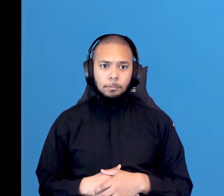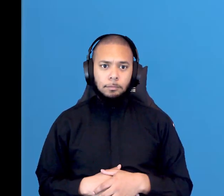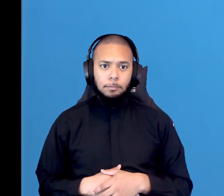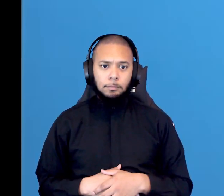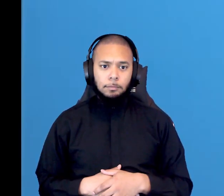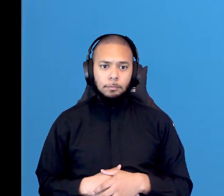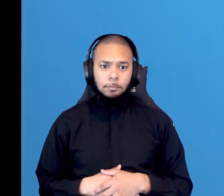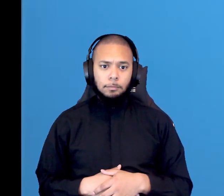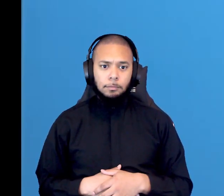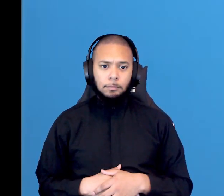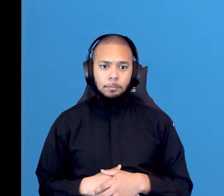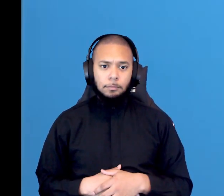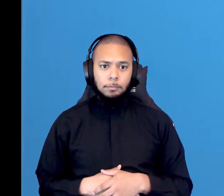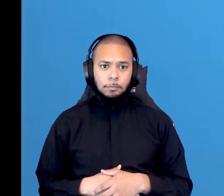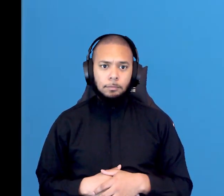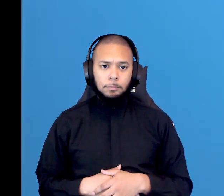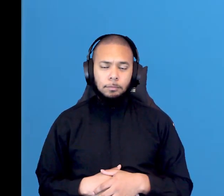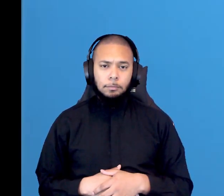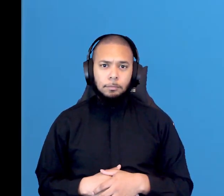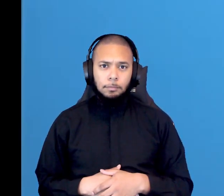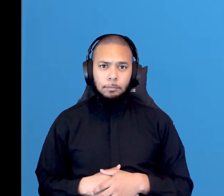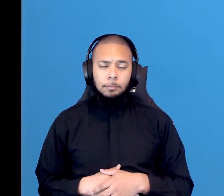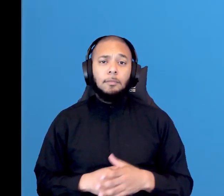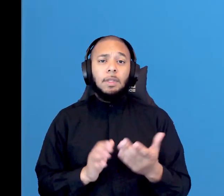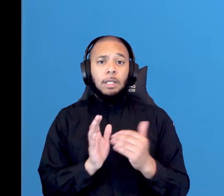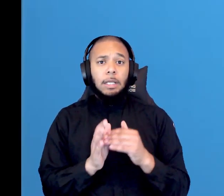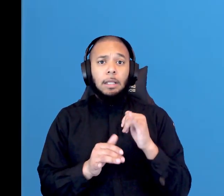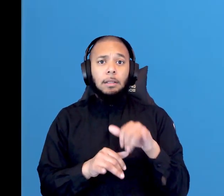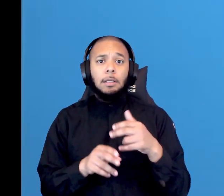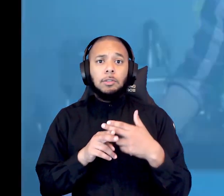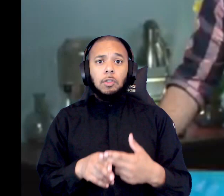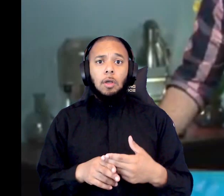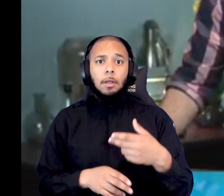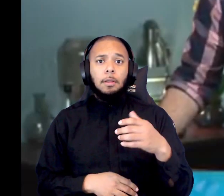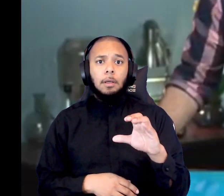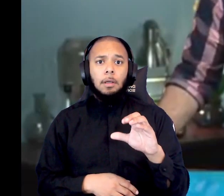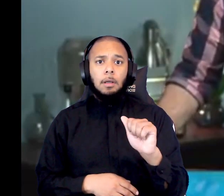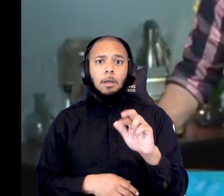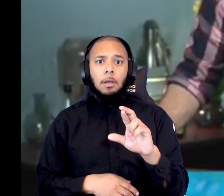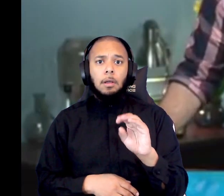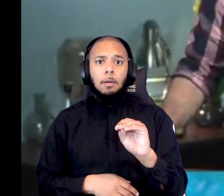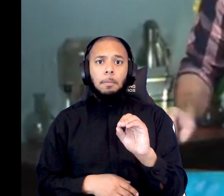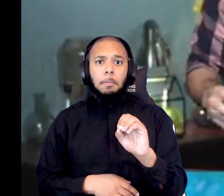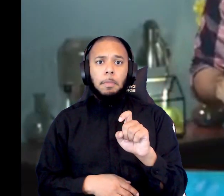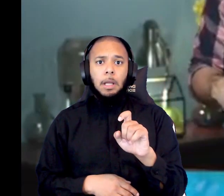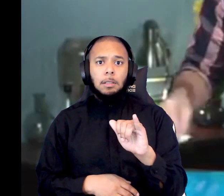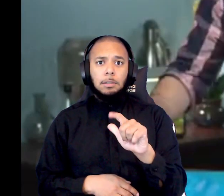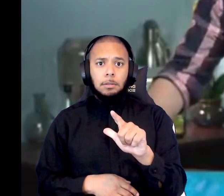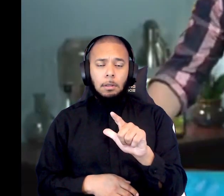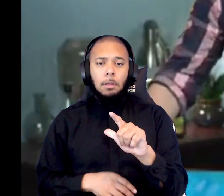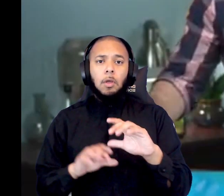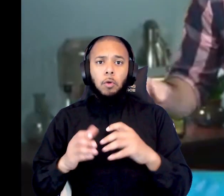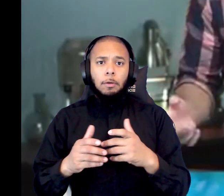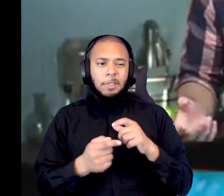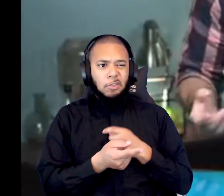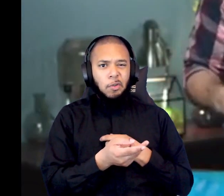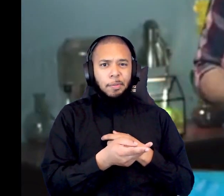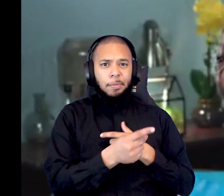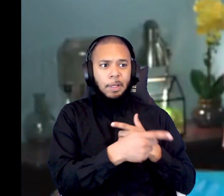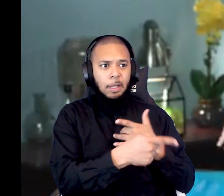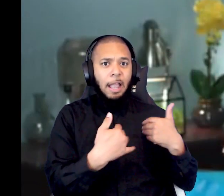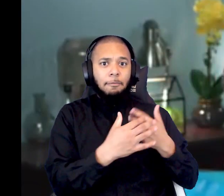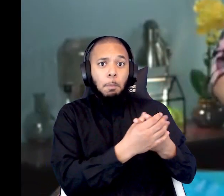bond with the hydroxyl group. And again, that is called the carboxyl group, one of the other functional